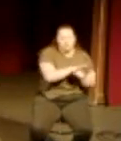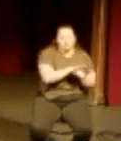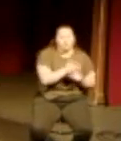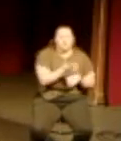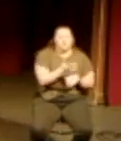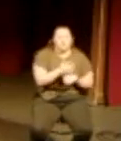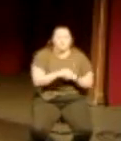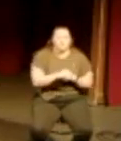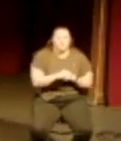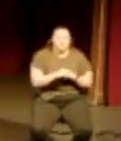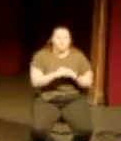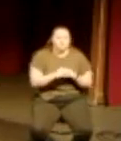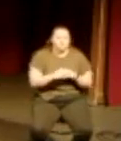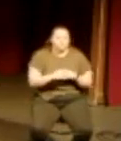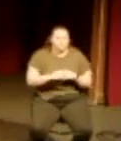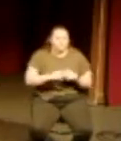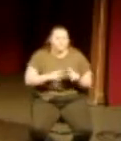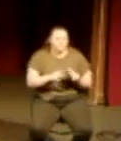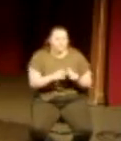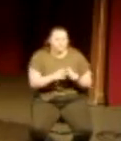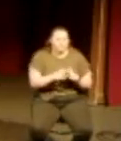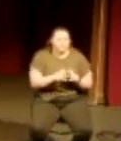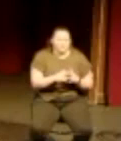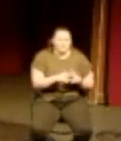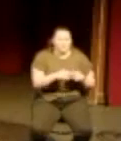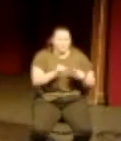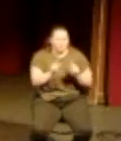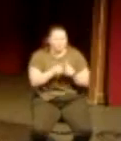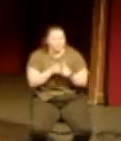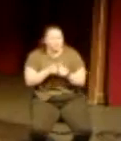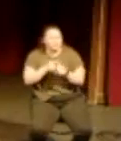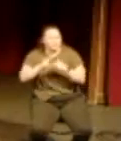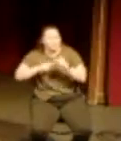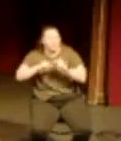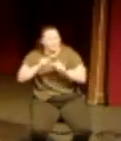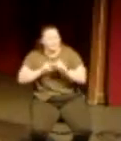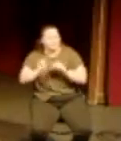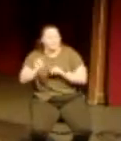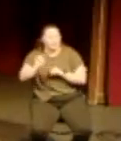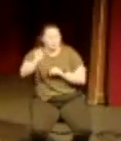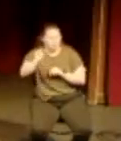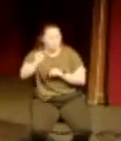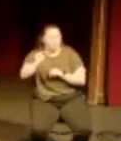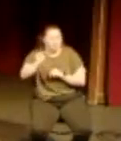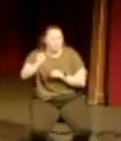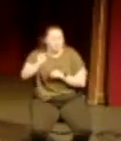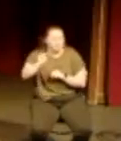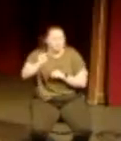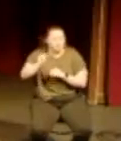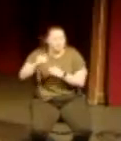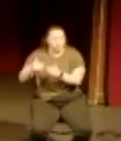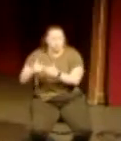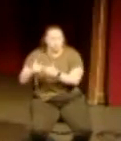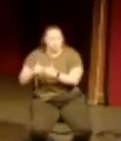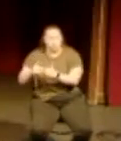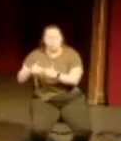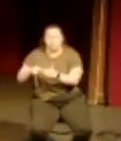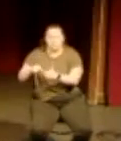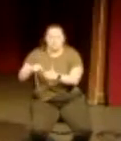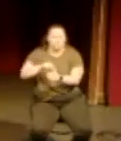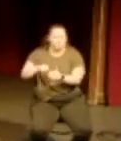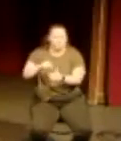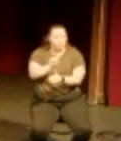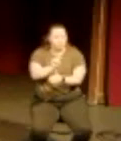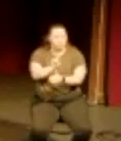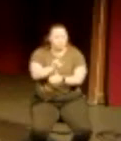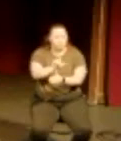Tulare and Mooney, as well as that first building to the north of the corner at Tulare and